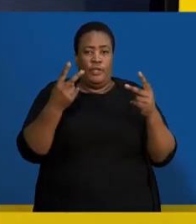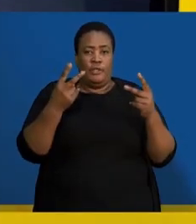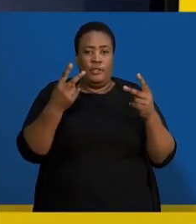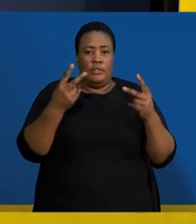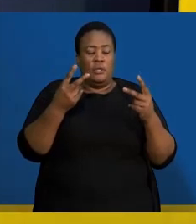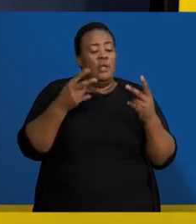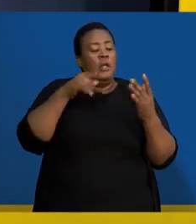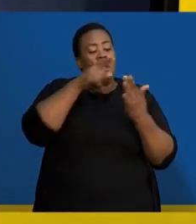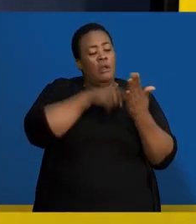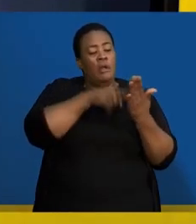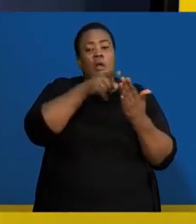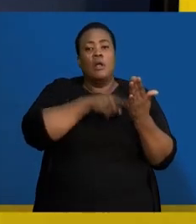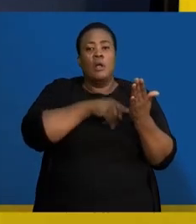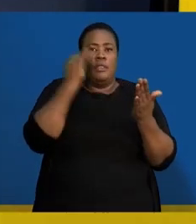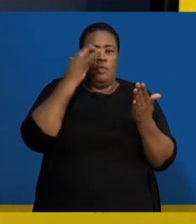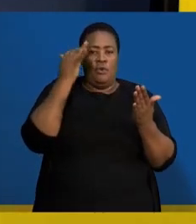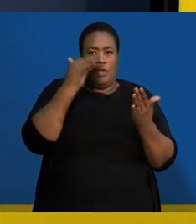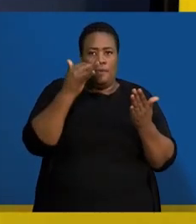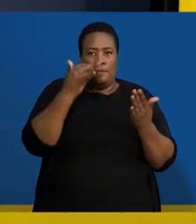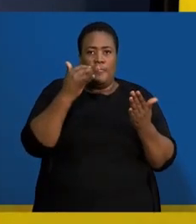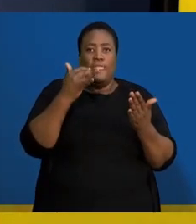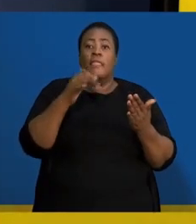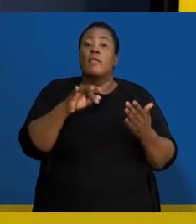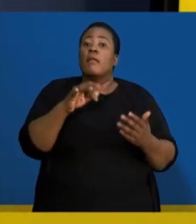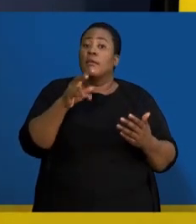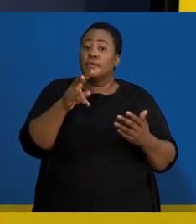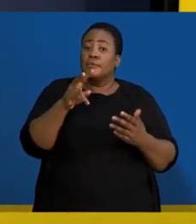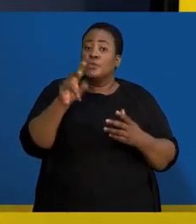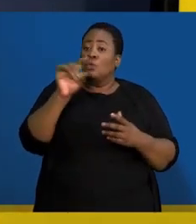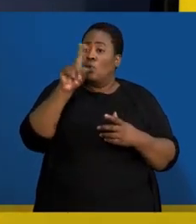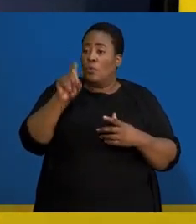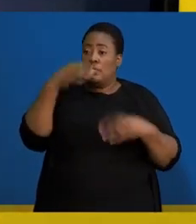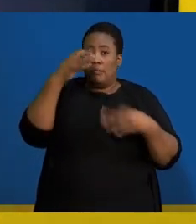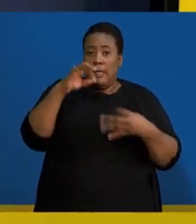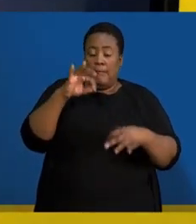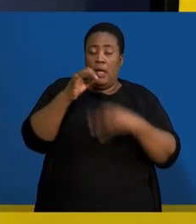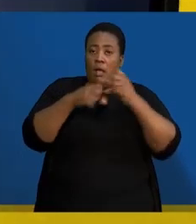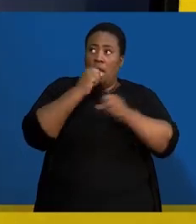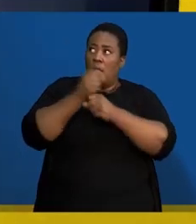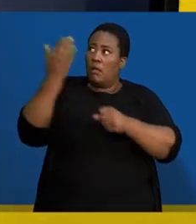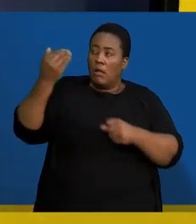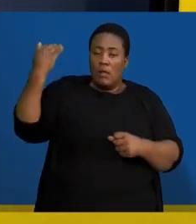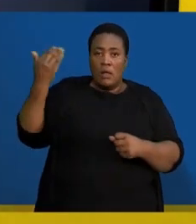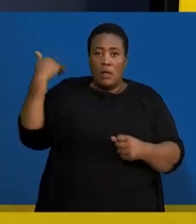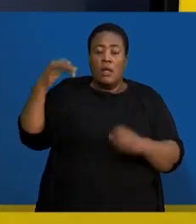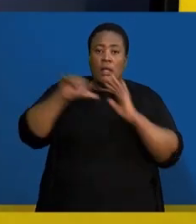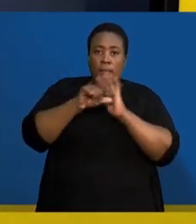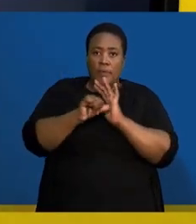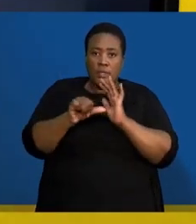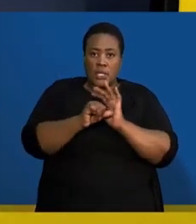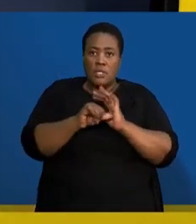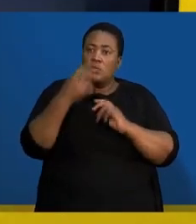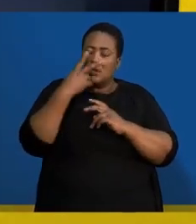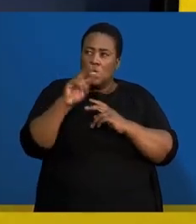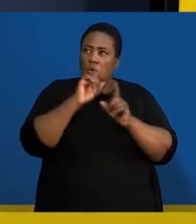at the past papers, because that is another thing you have to do, guys, is you have to work through the past papers just to see how the questions